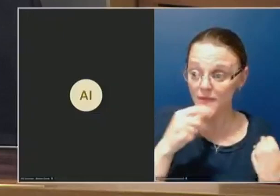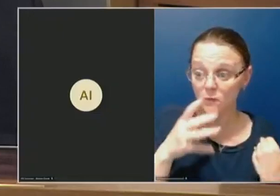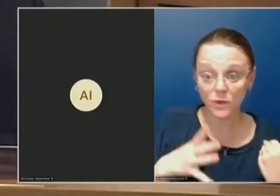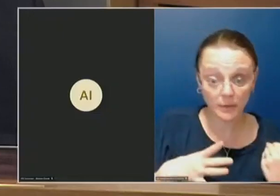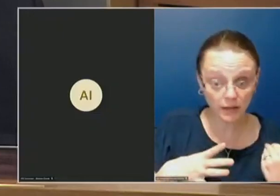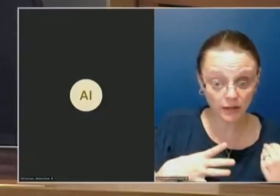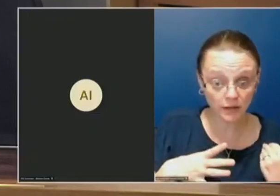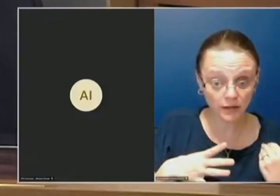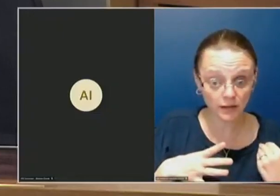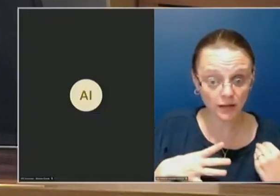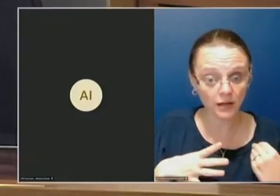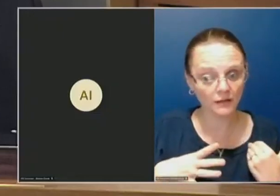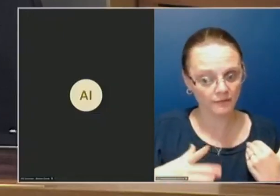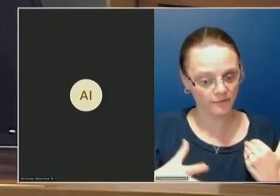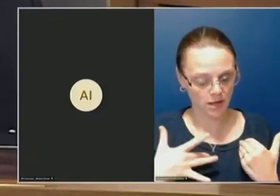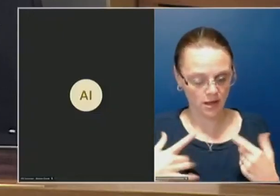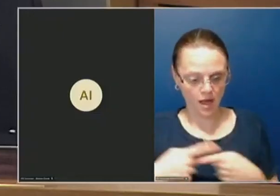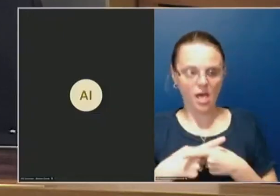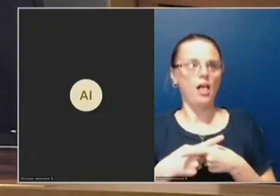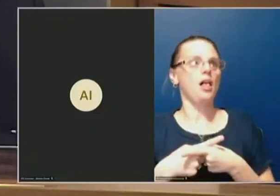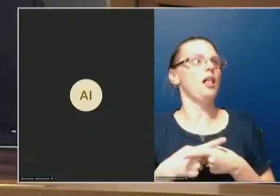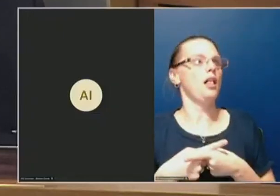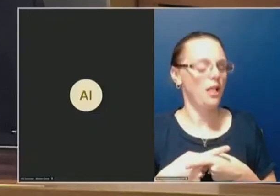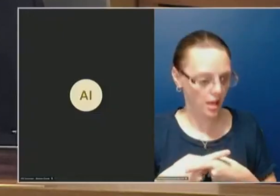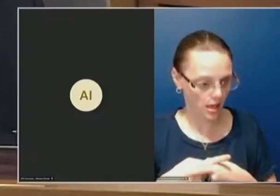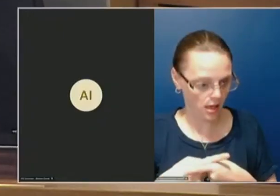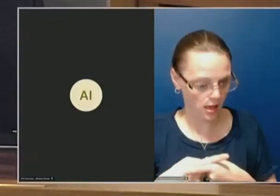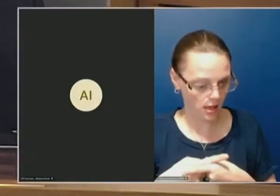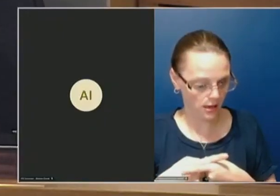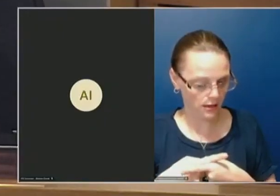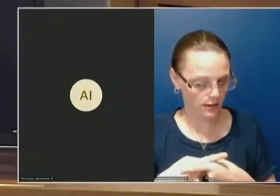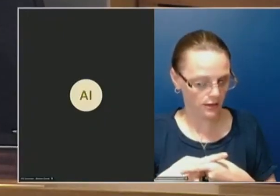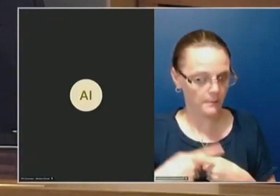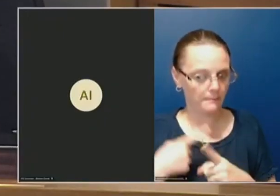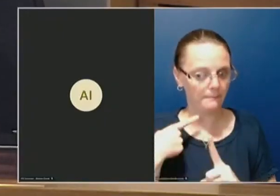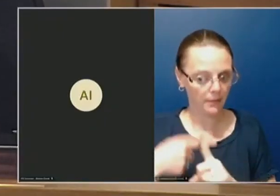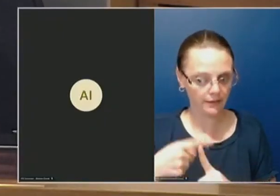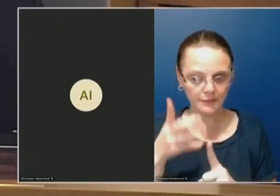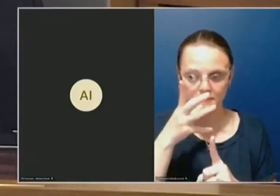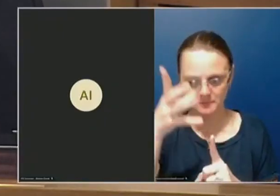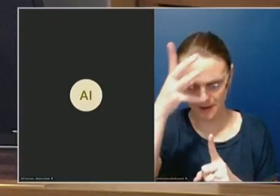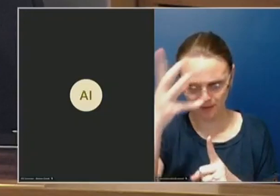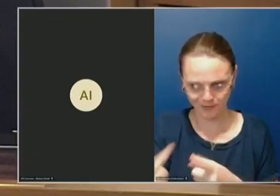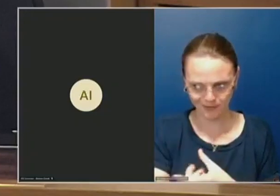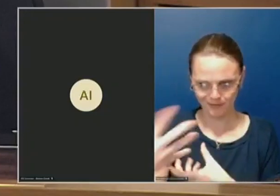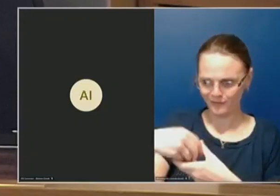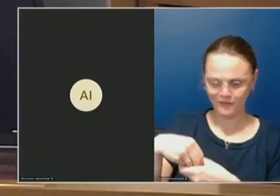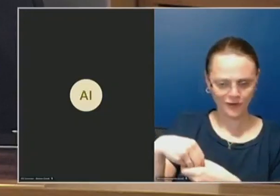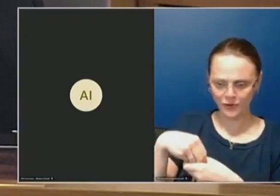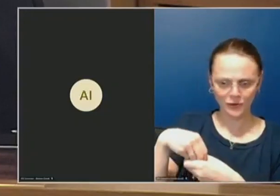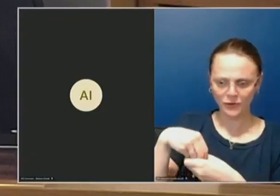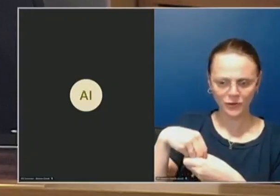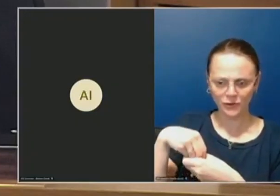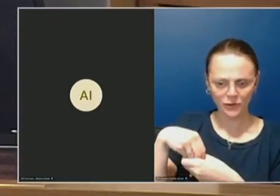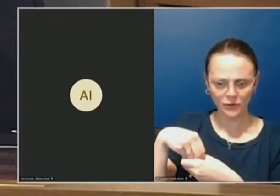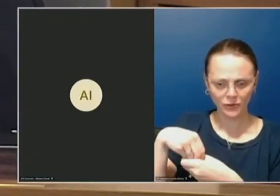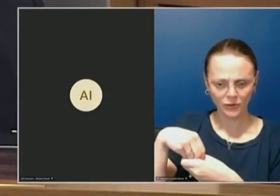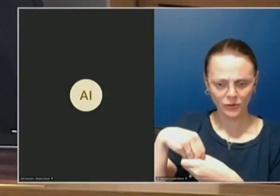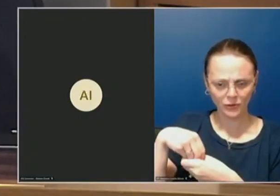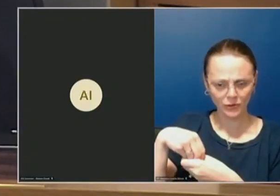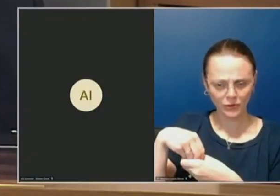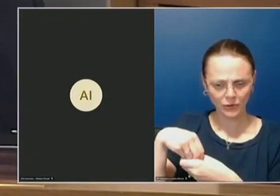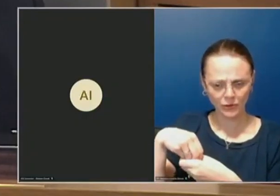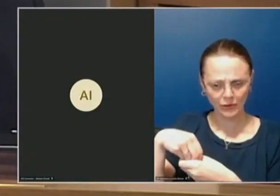a terrible spot, being separated from their parents, and having to face